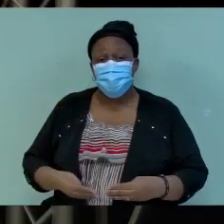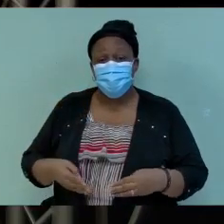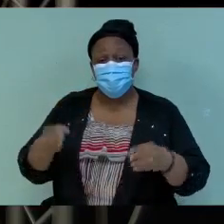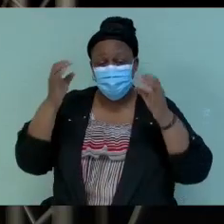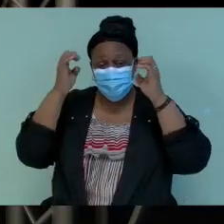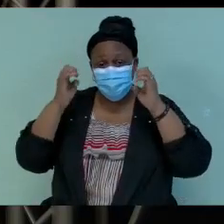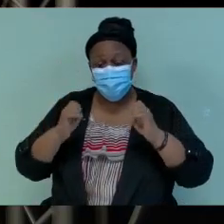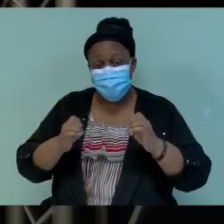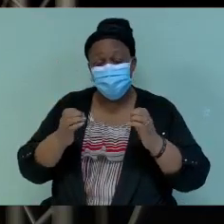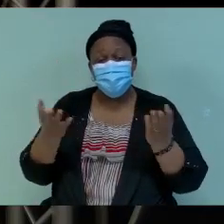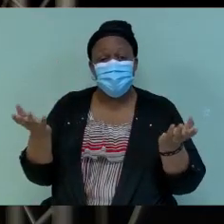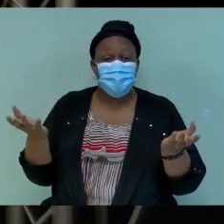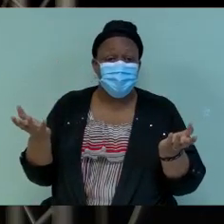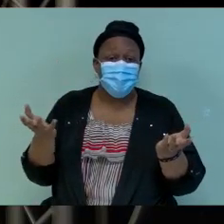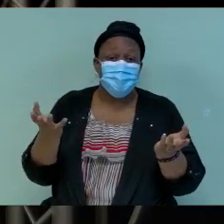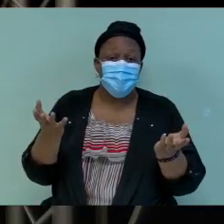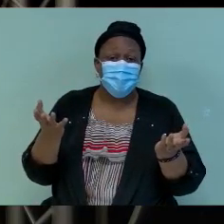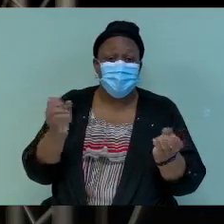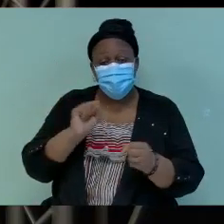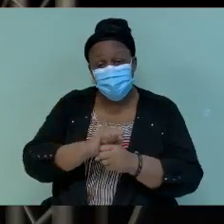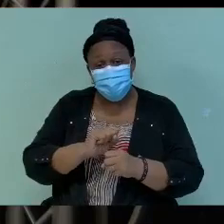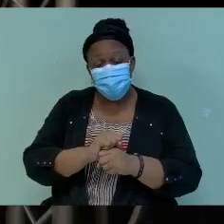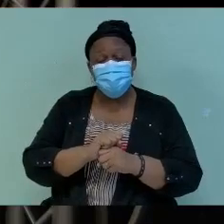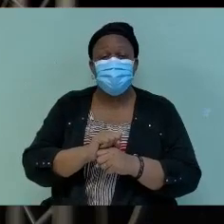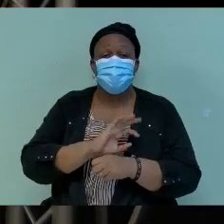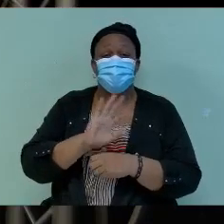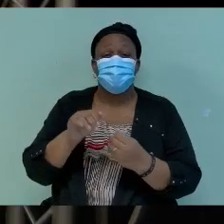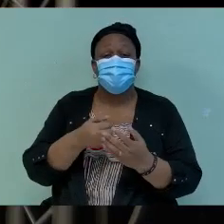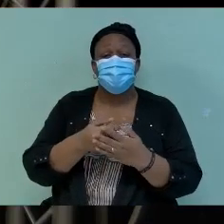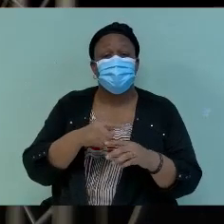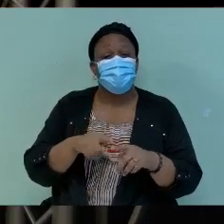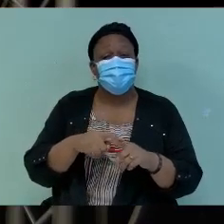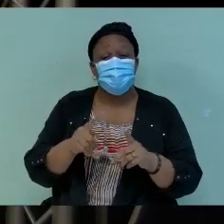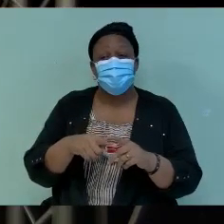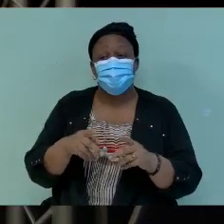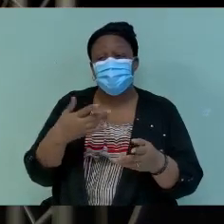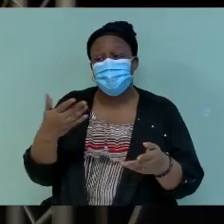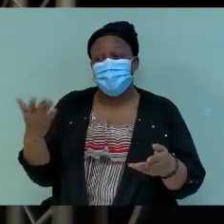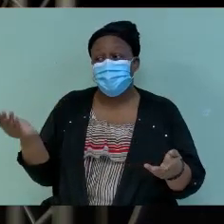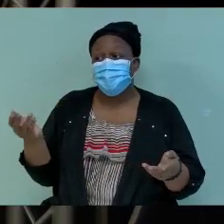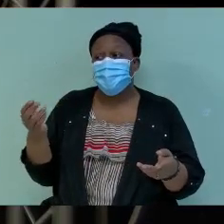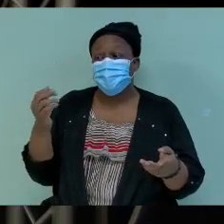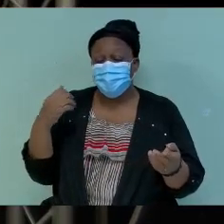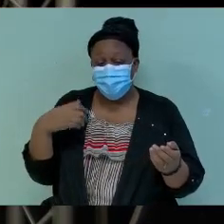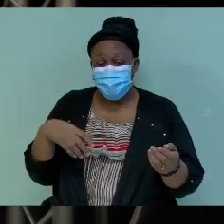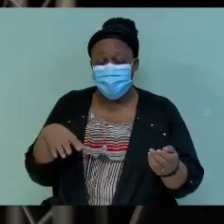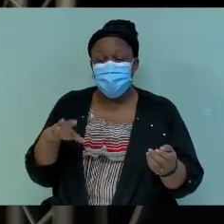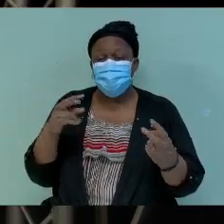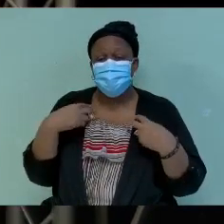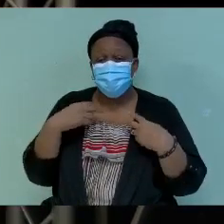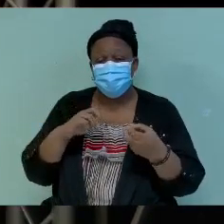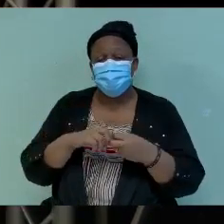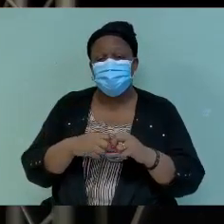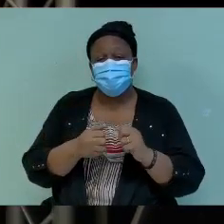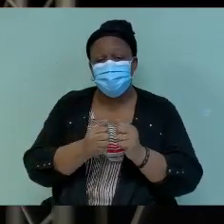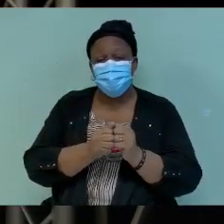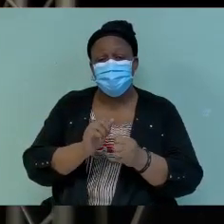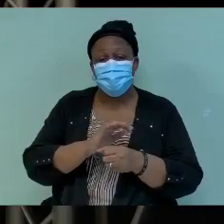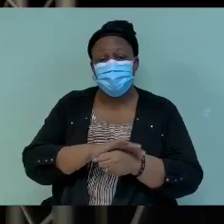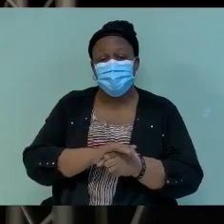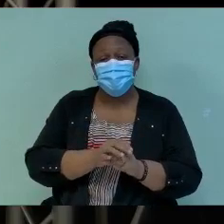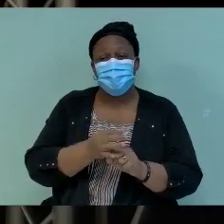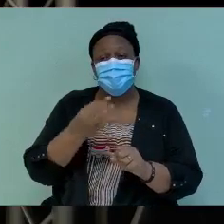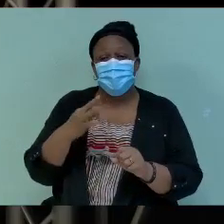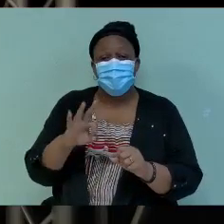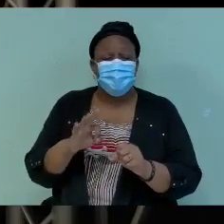educationally. It's affecting everything. Today we have a lineup